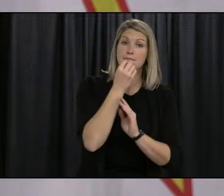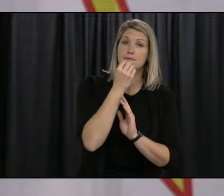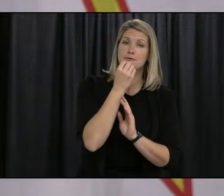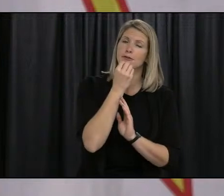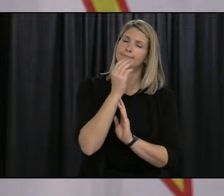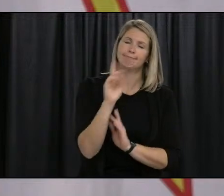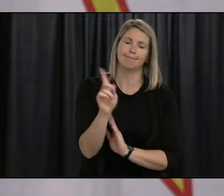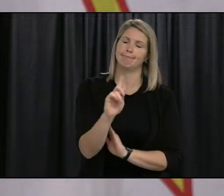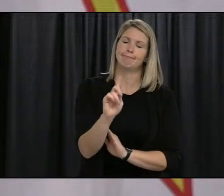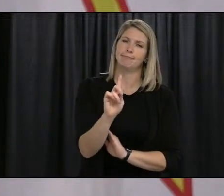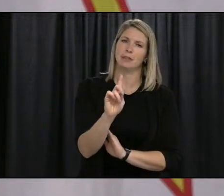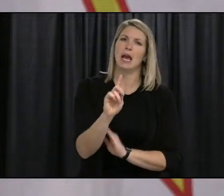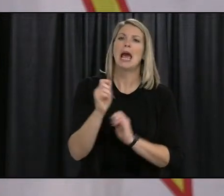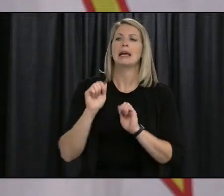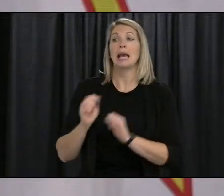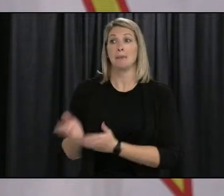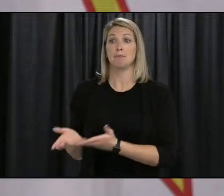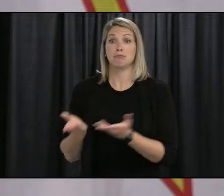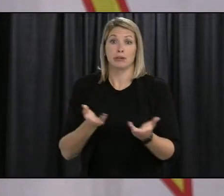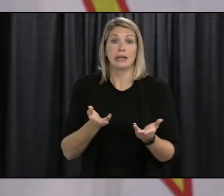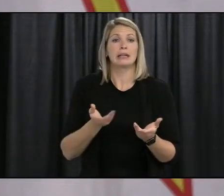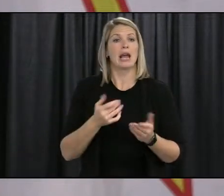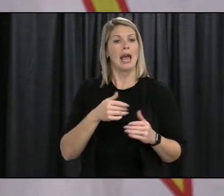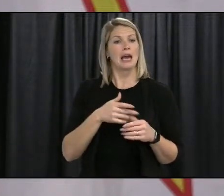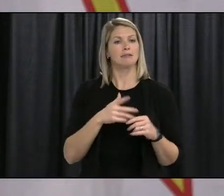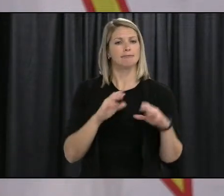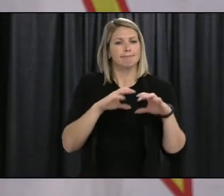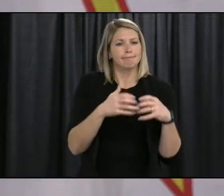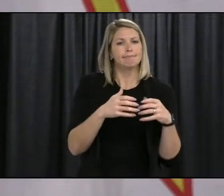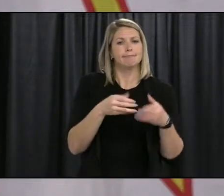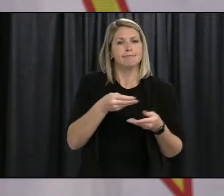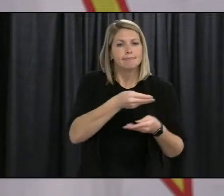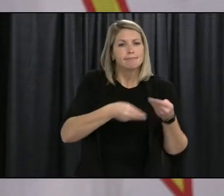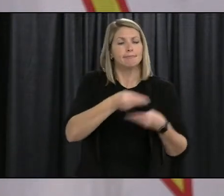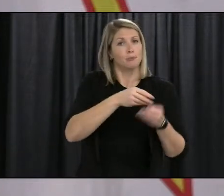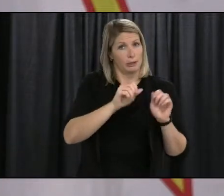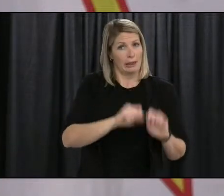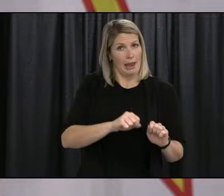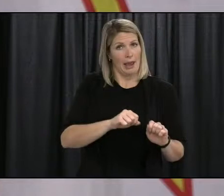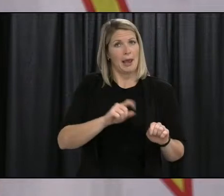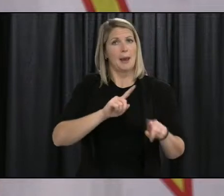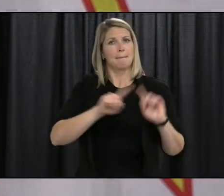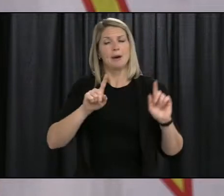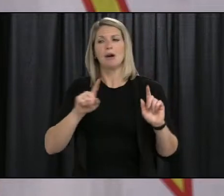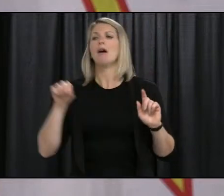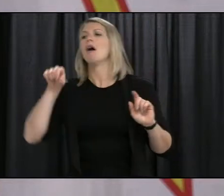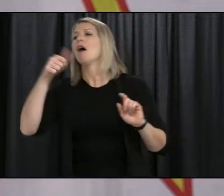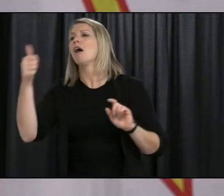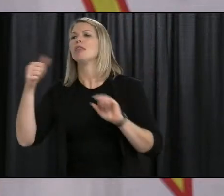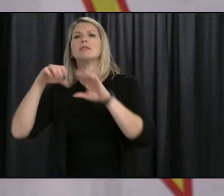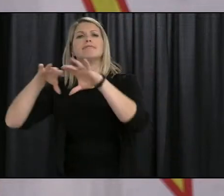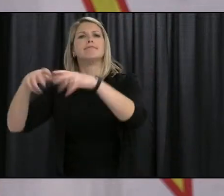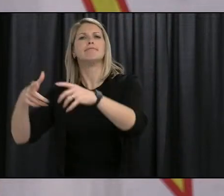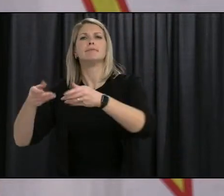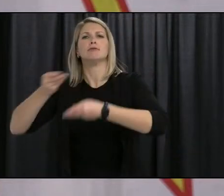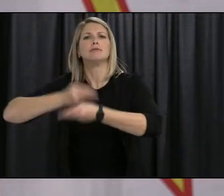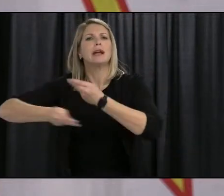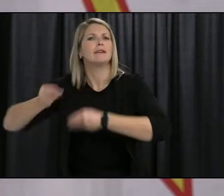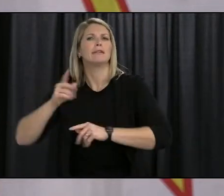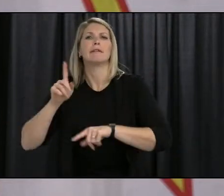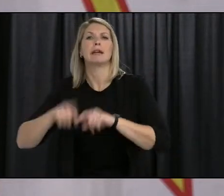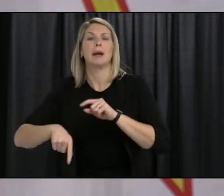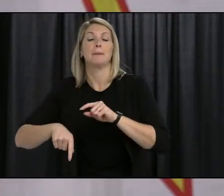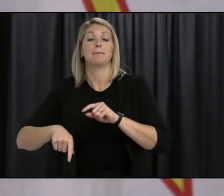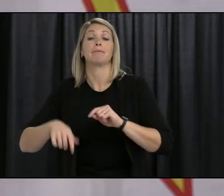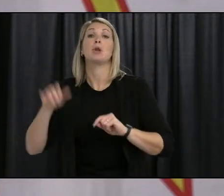own. In advance of Guy Fawkes Night, or Bonfire Night, as we more commonly call it here, next Thursday, November